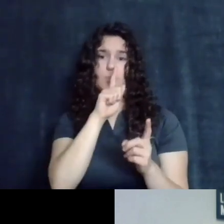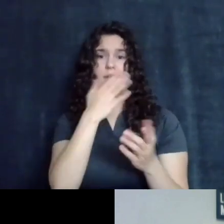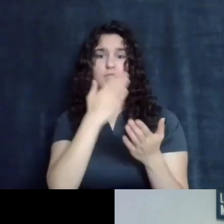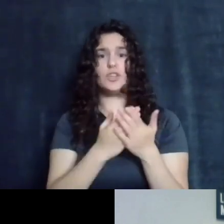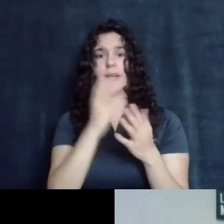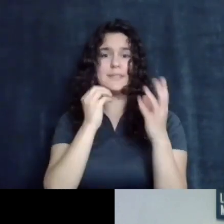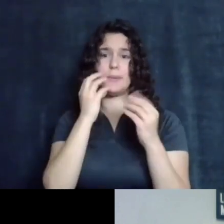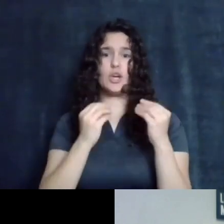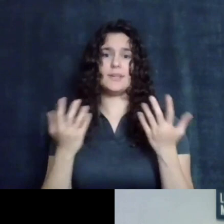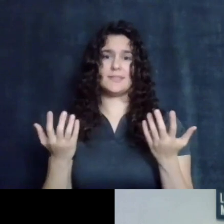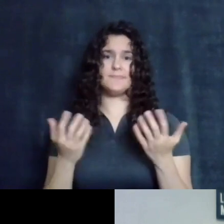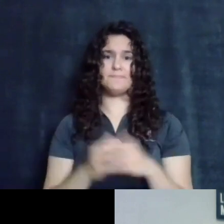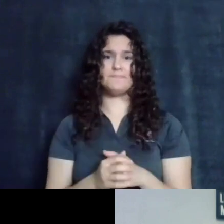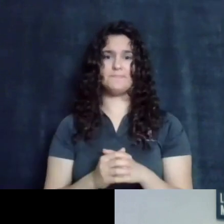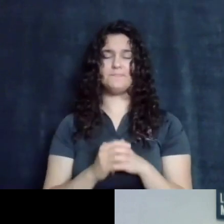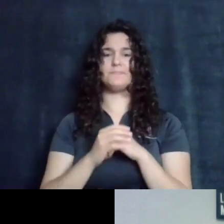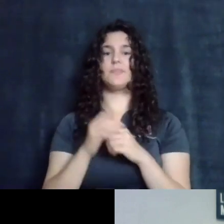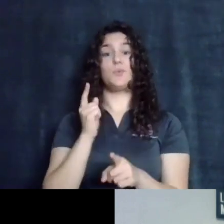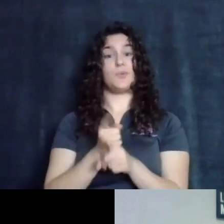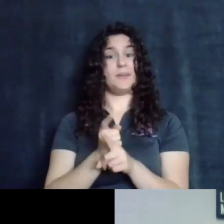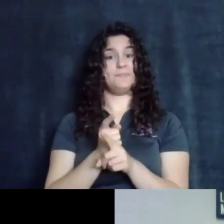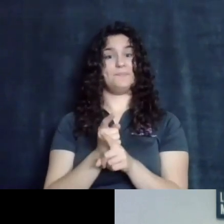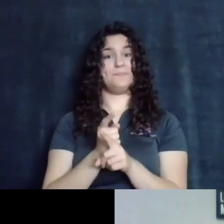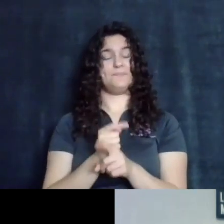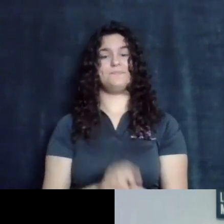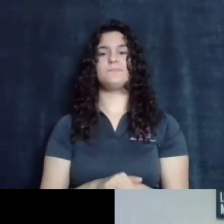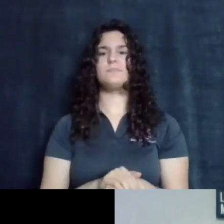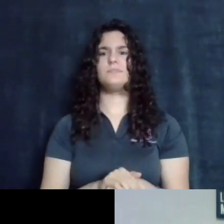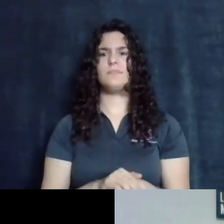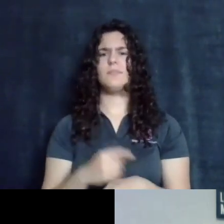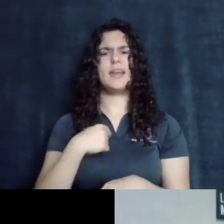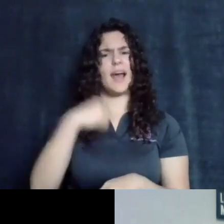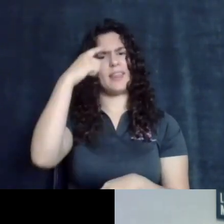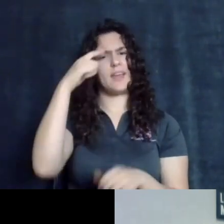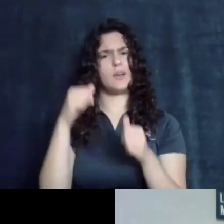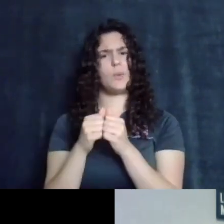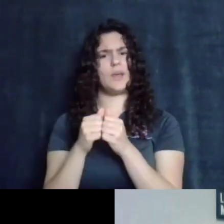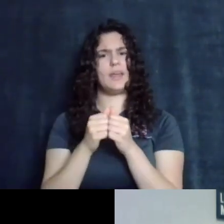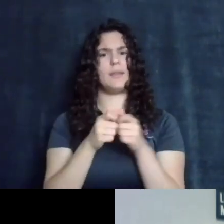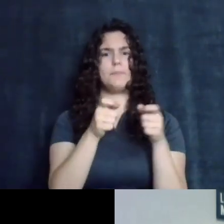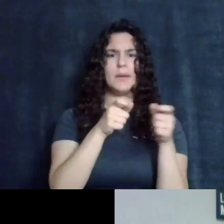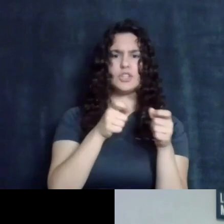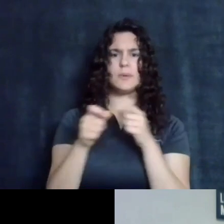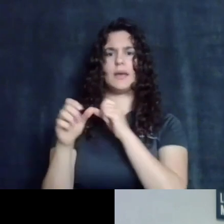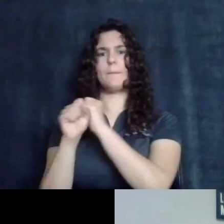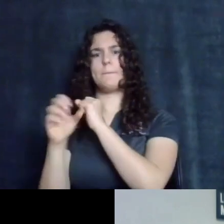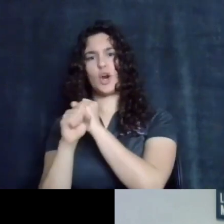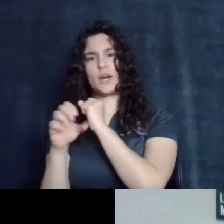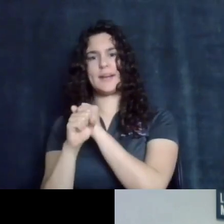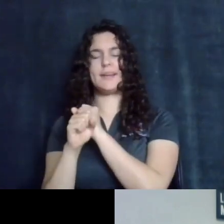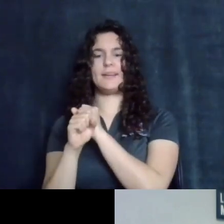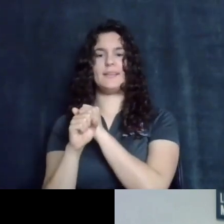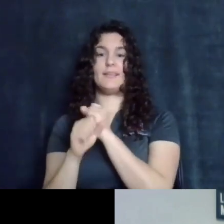experience. Right. And I think with management and marketing, me being a marketing